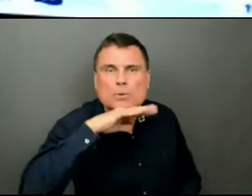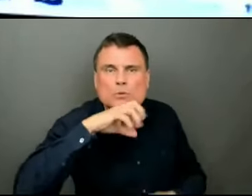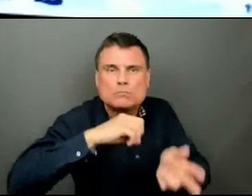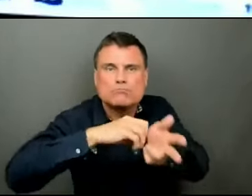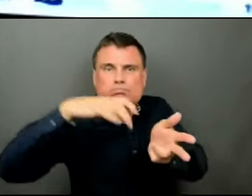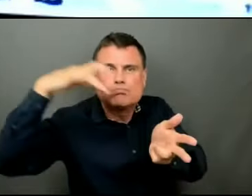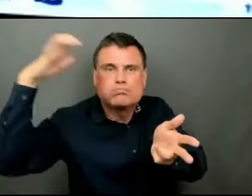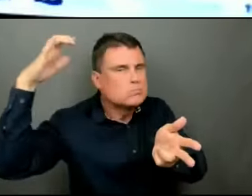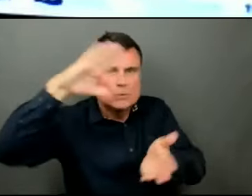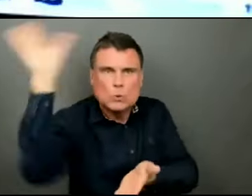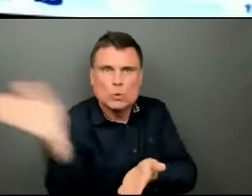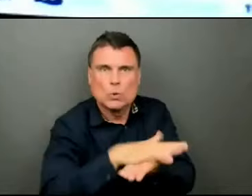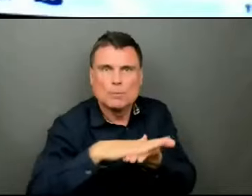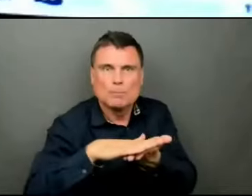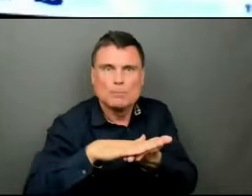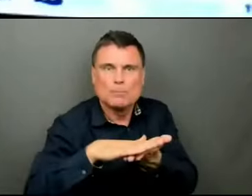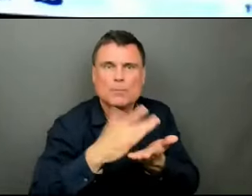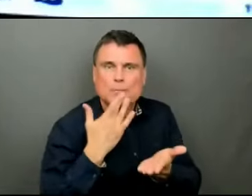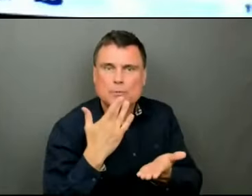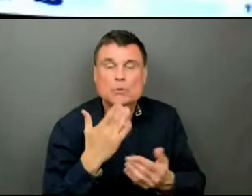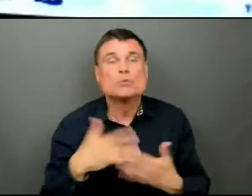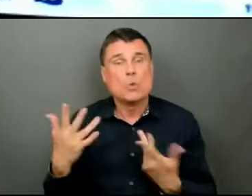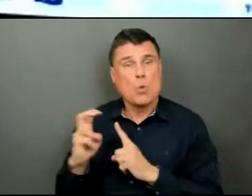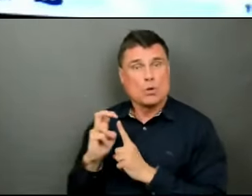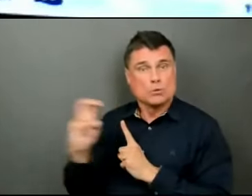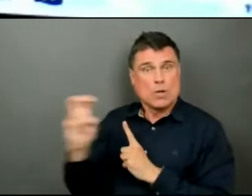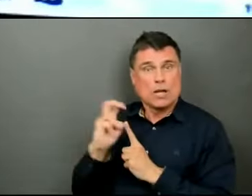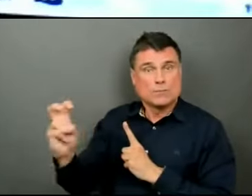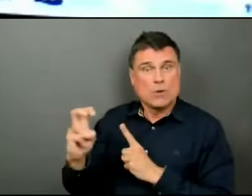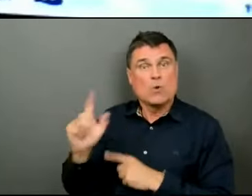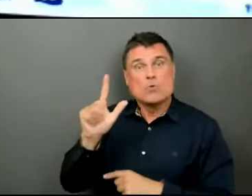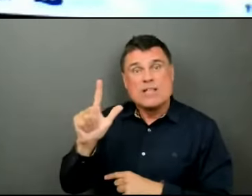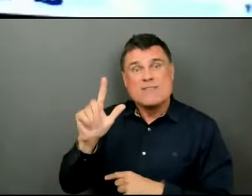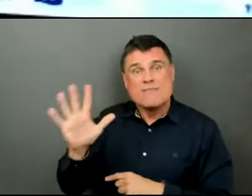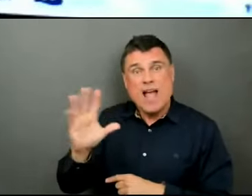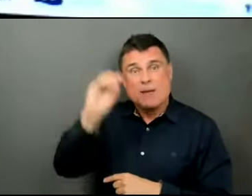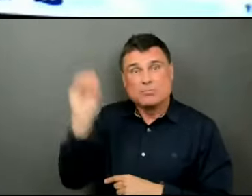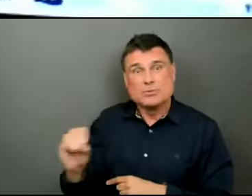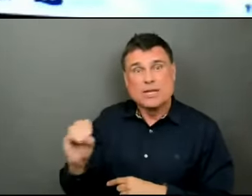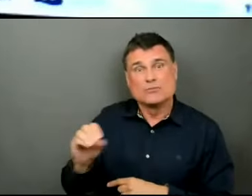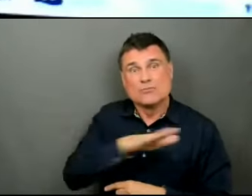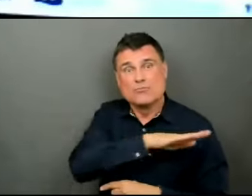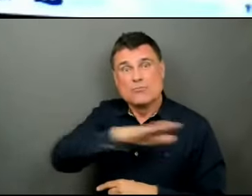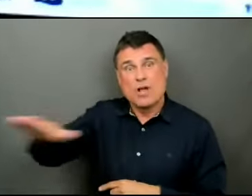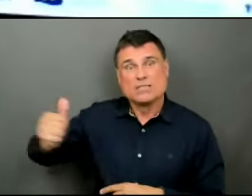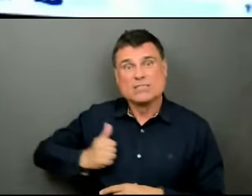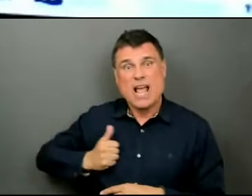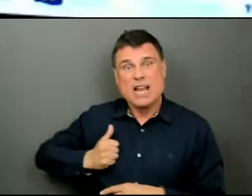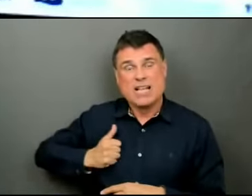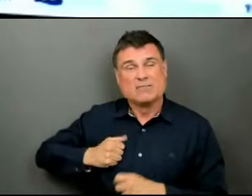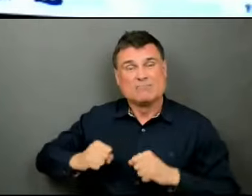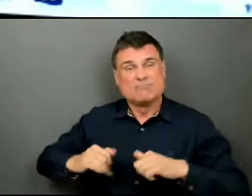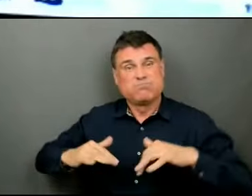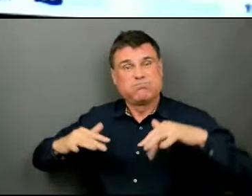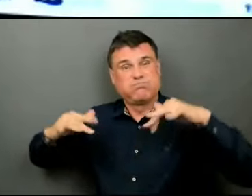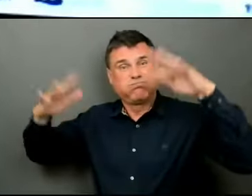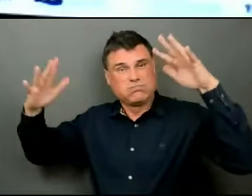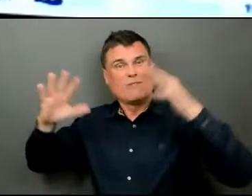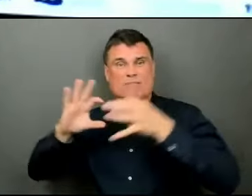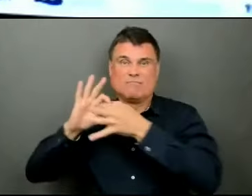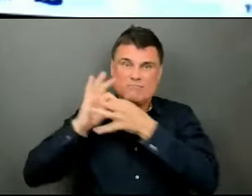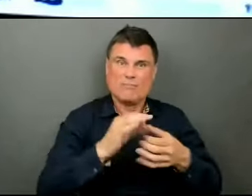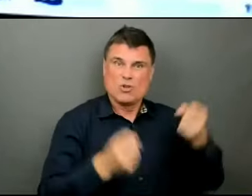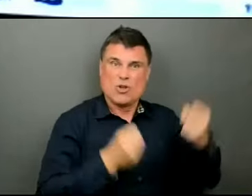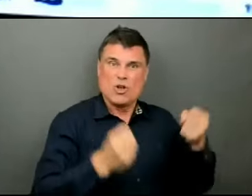of Canada's emissions. We need to tackle that, and we need to do this in clean ways. And we also have a huge